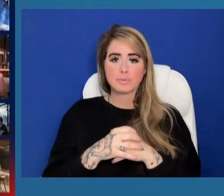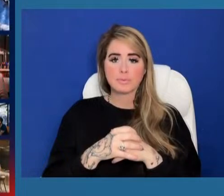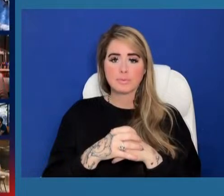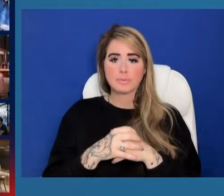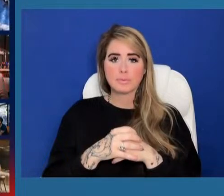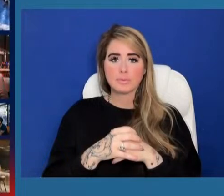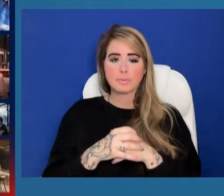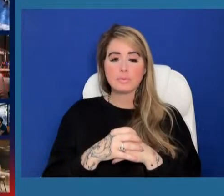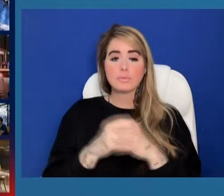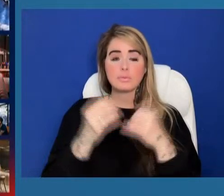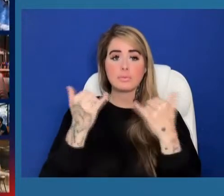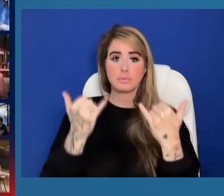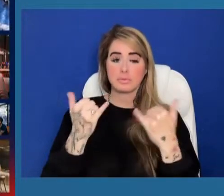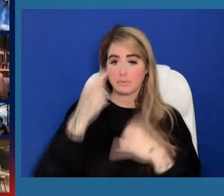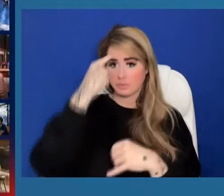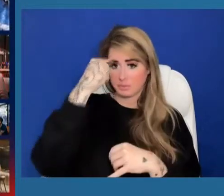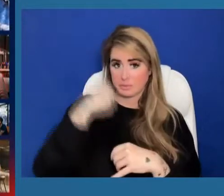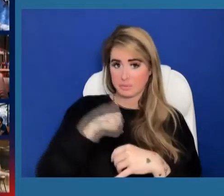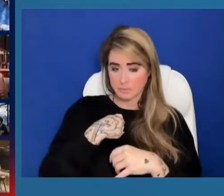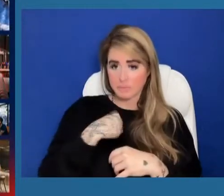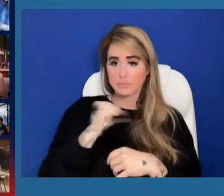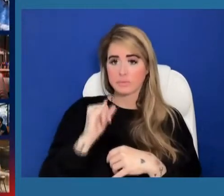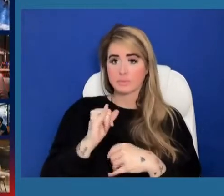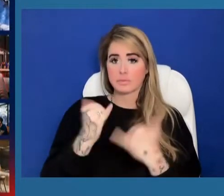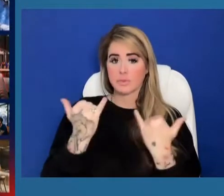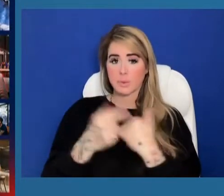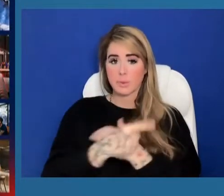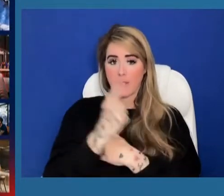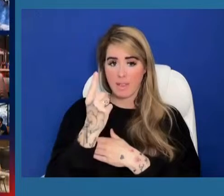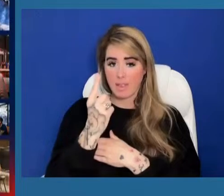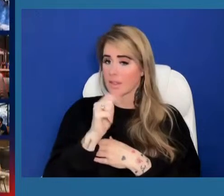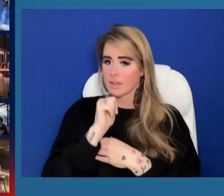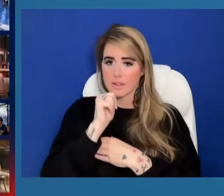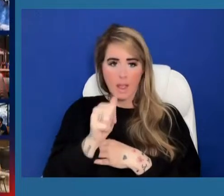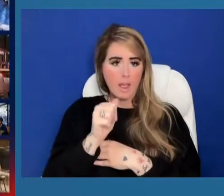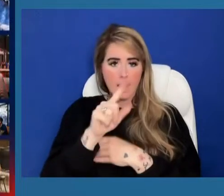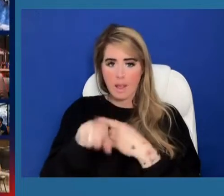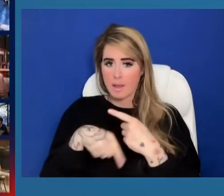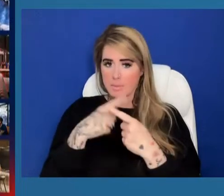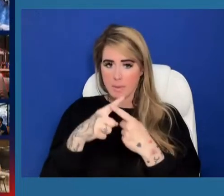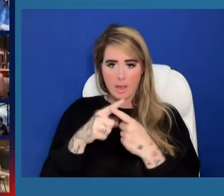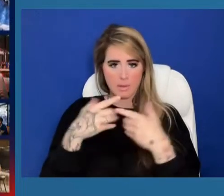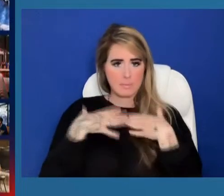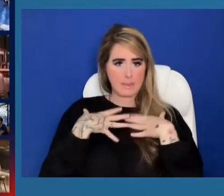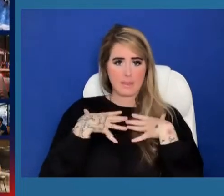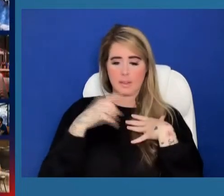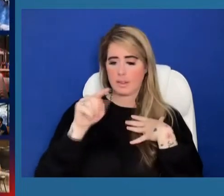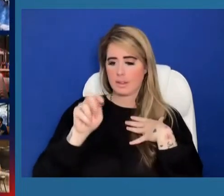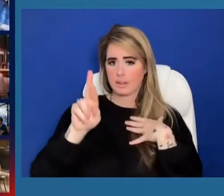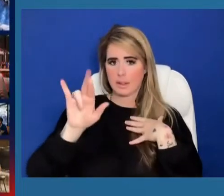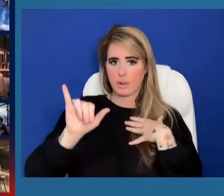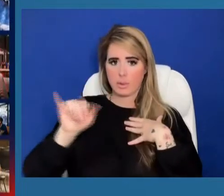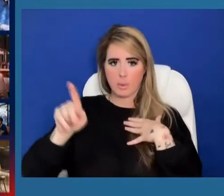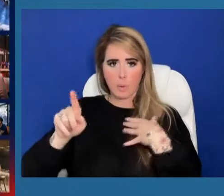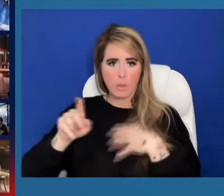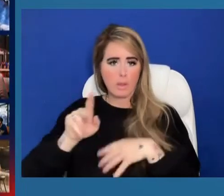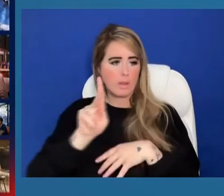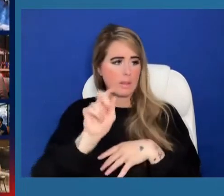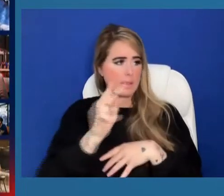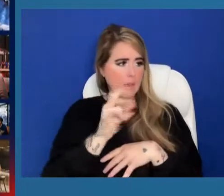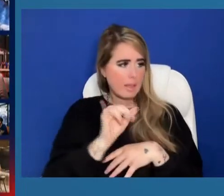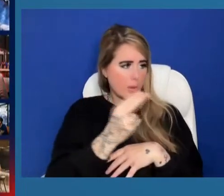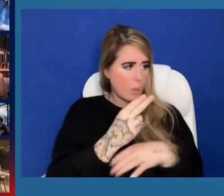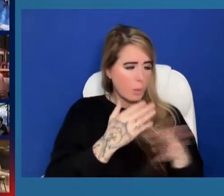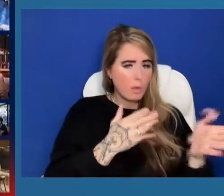So to me, today is not about Terry Pegula, Kathy Hochul,